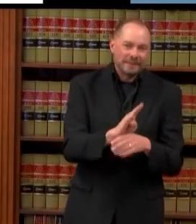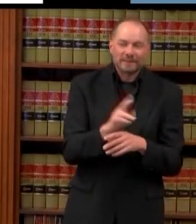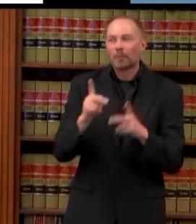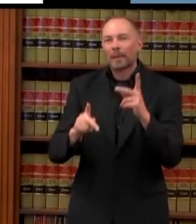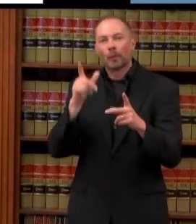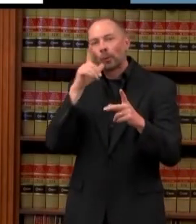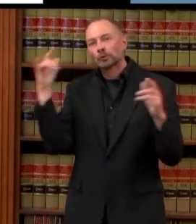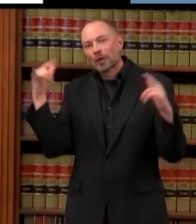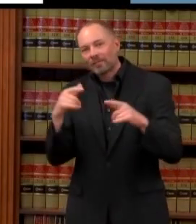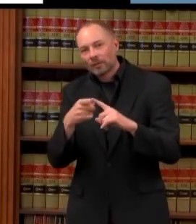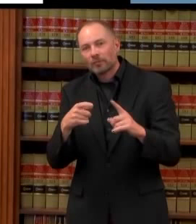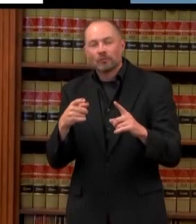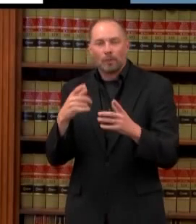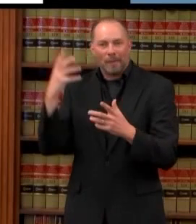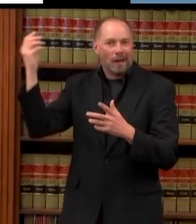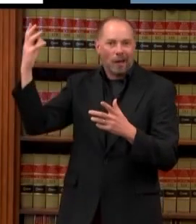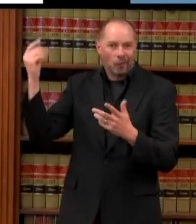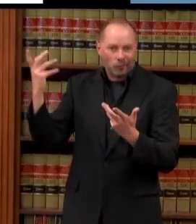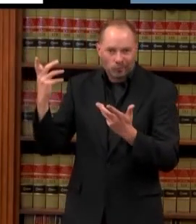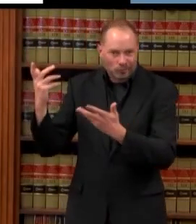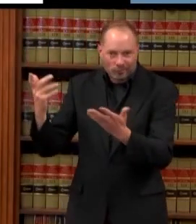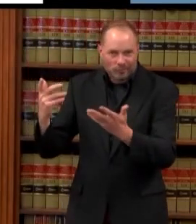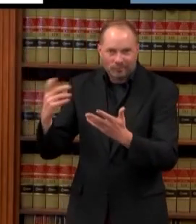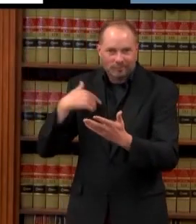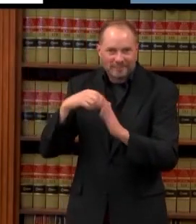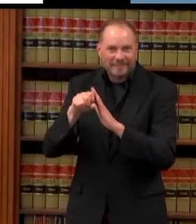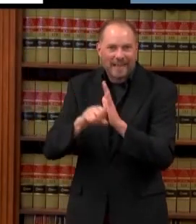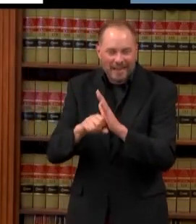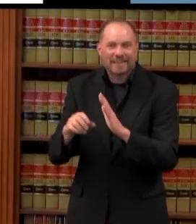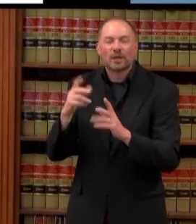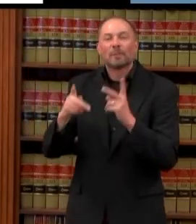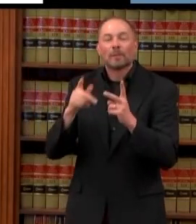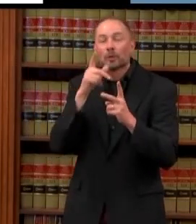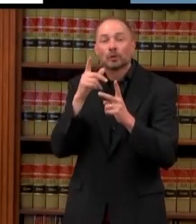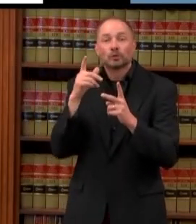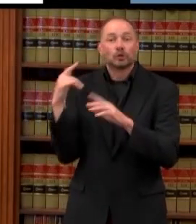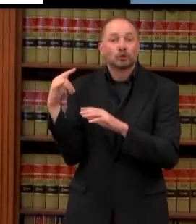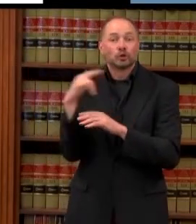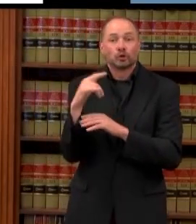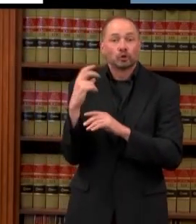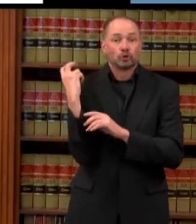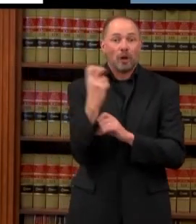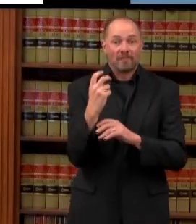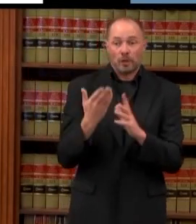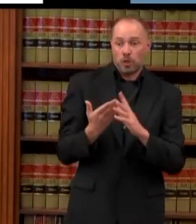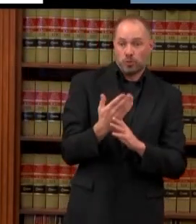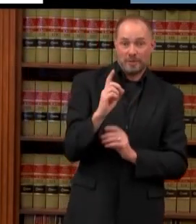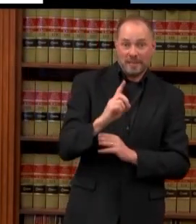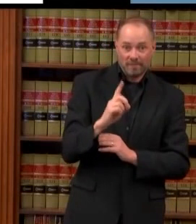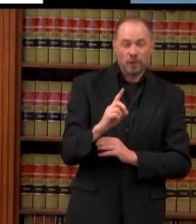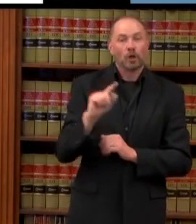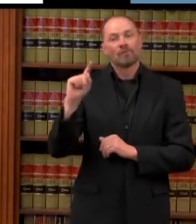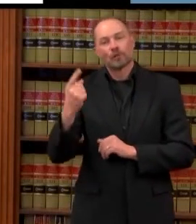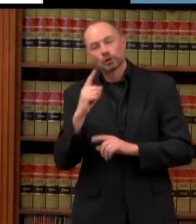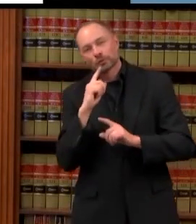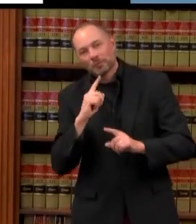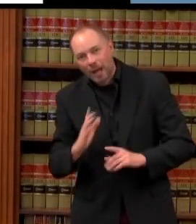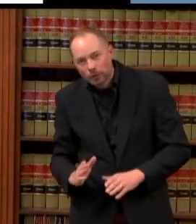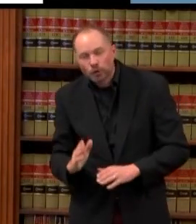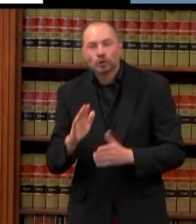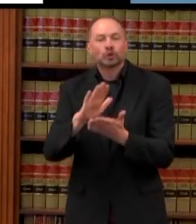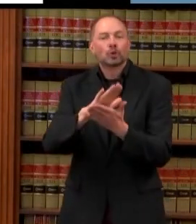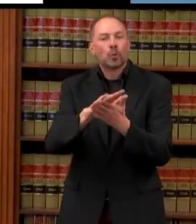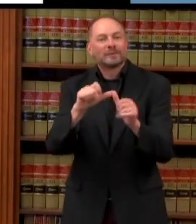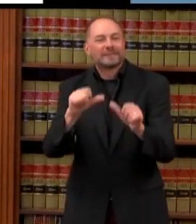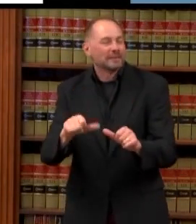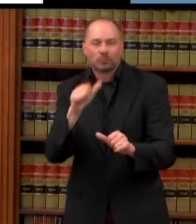people that are traveling through Denver, traveling to Den first responders, school systems, this does not